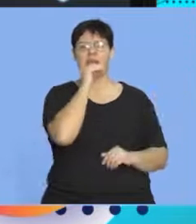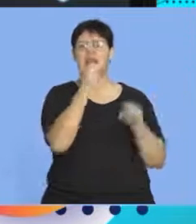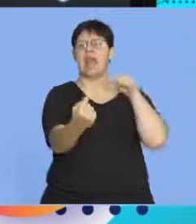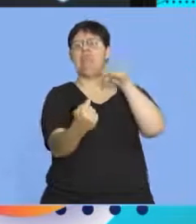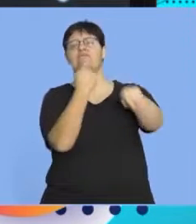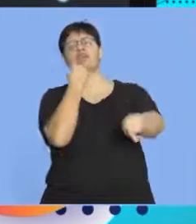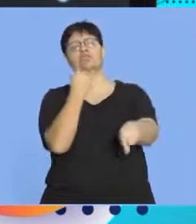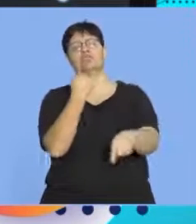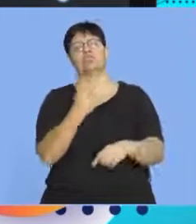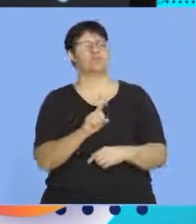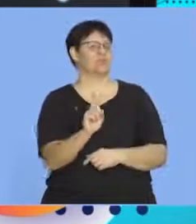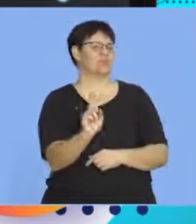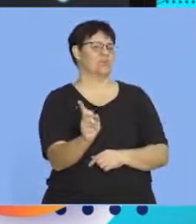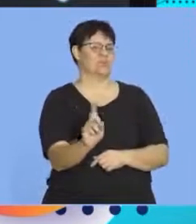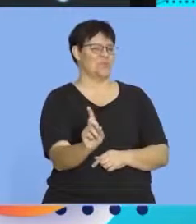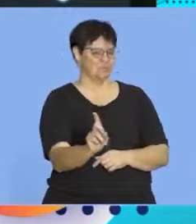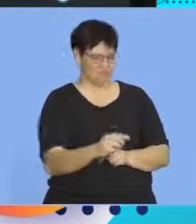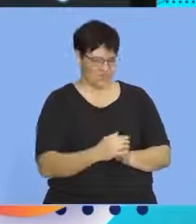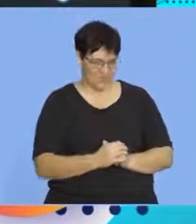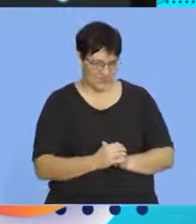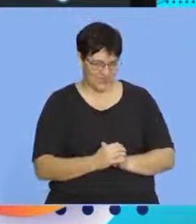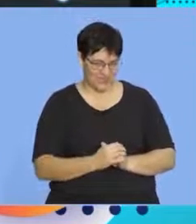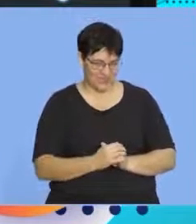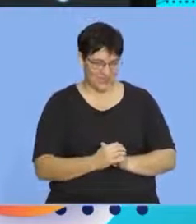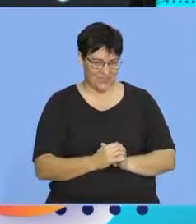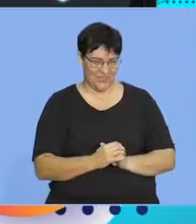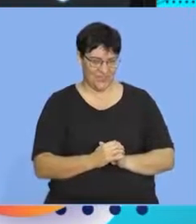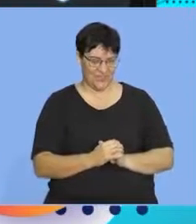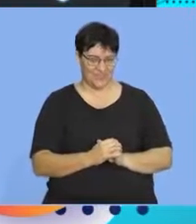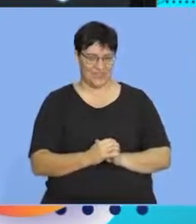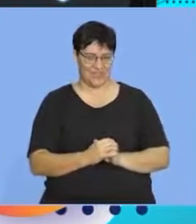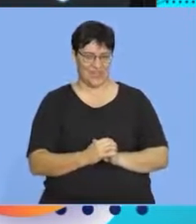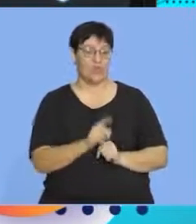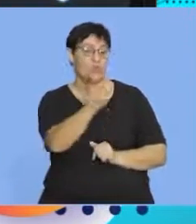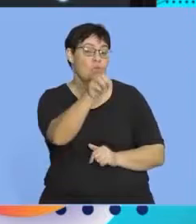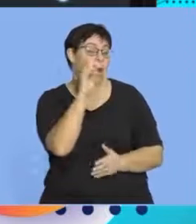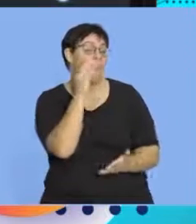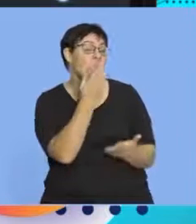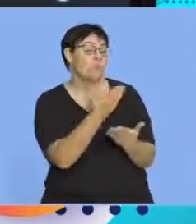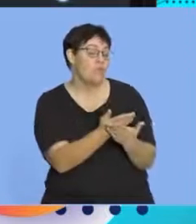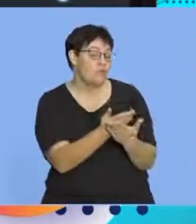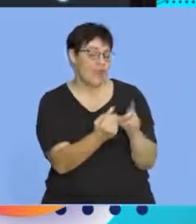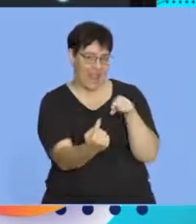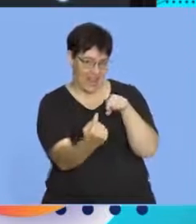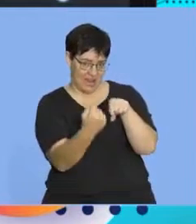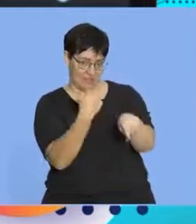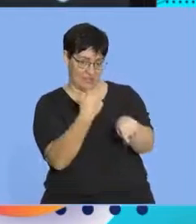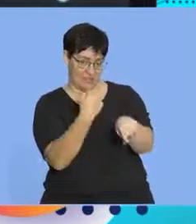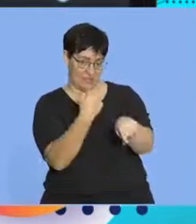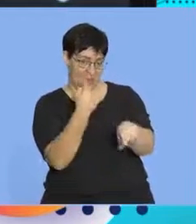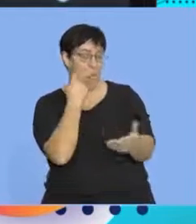they're inversely proportional. No, it doesn't. We have to prove the